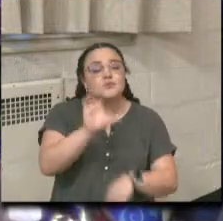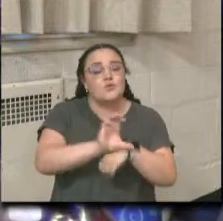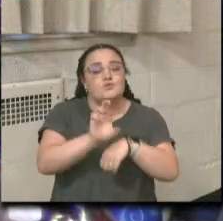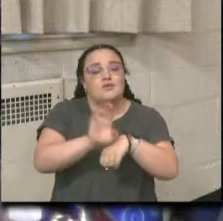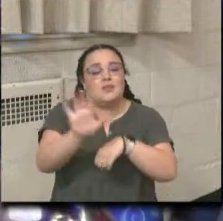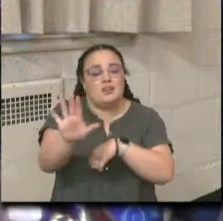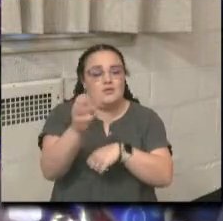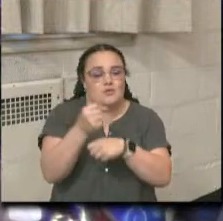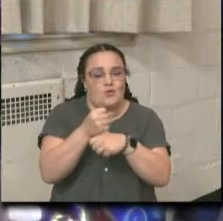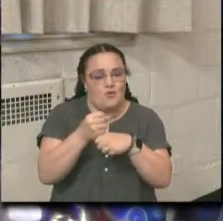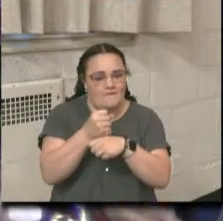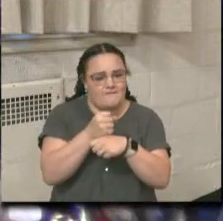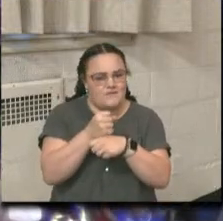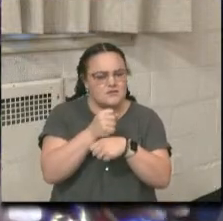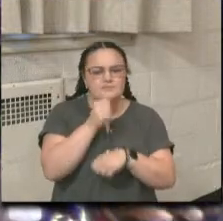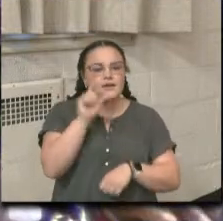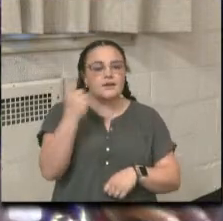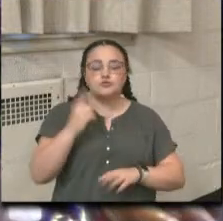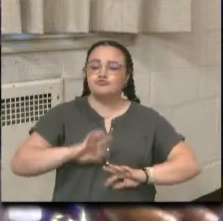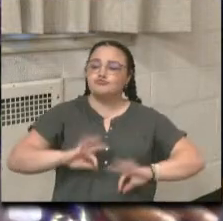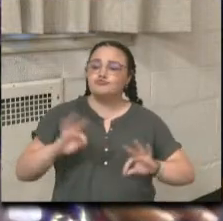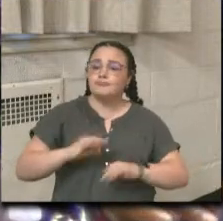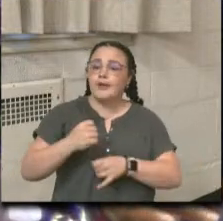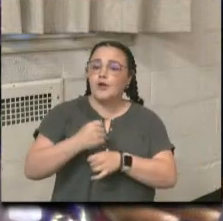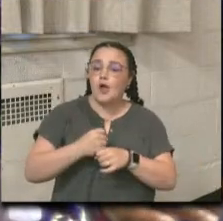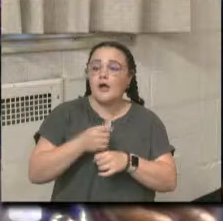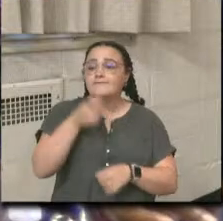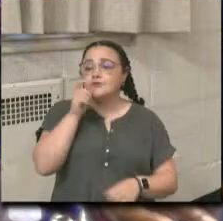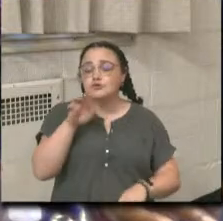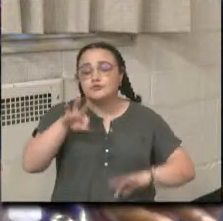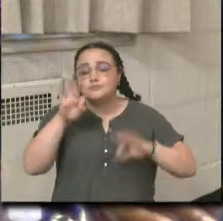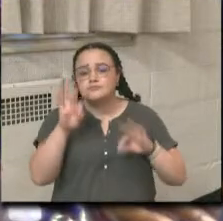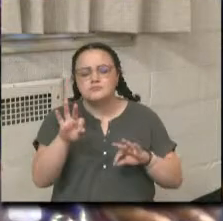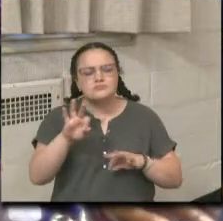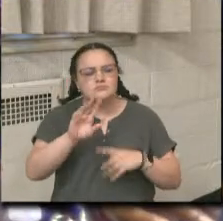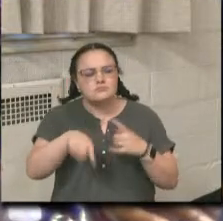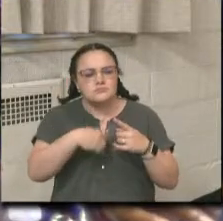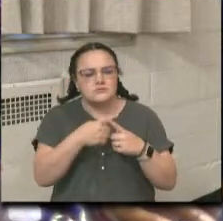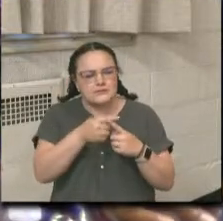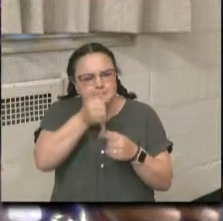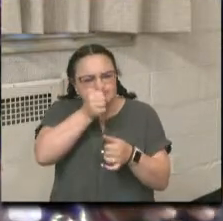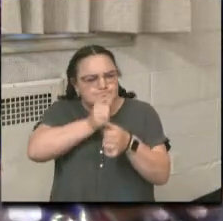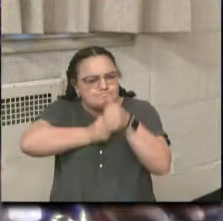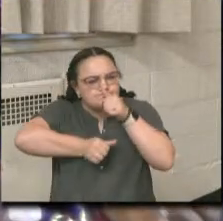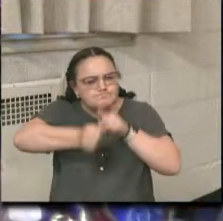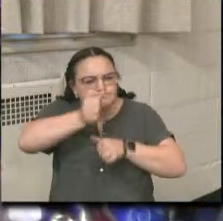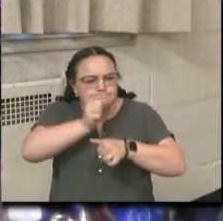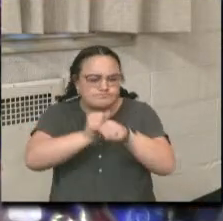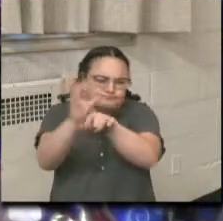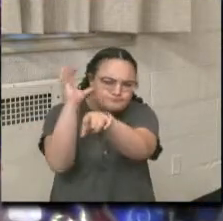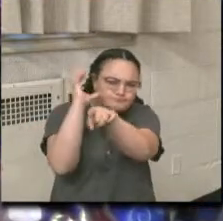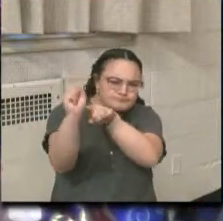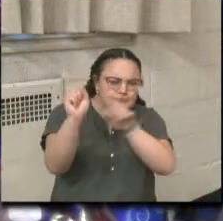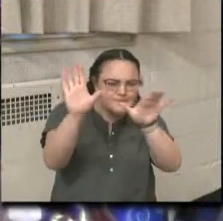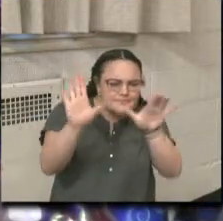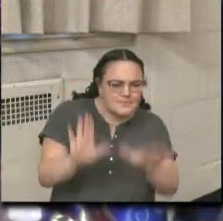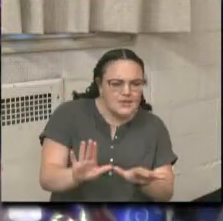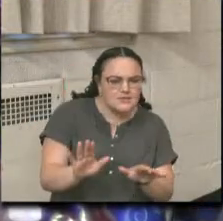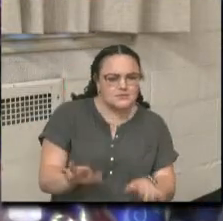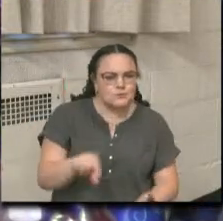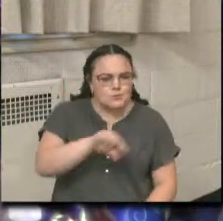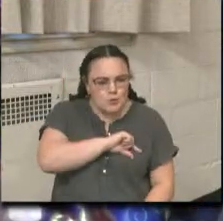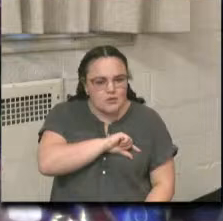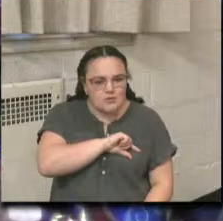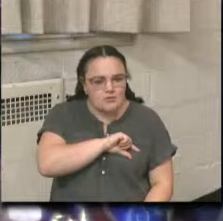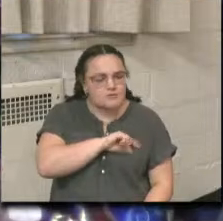a tale of resilience, transformation, and excellence. Qualities I believe we can learn from